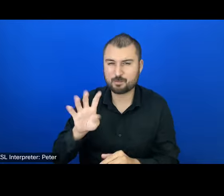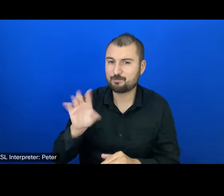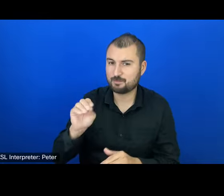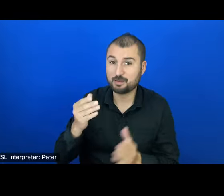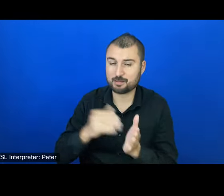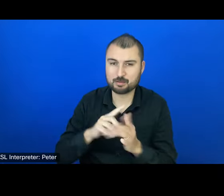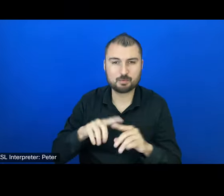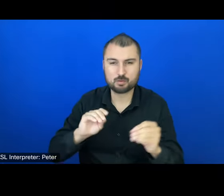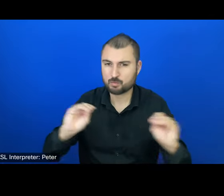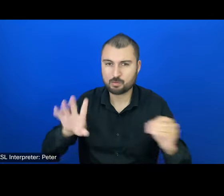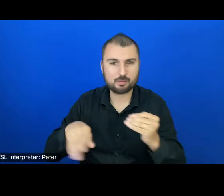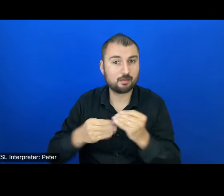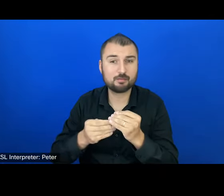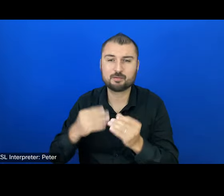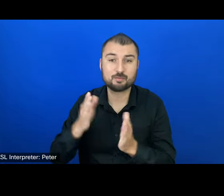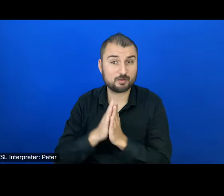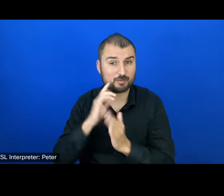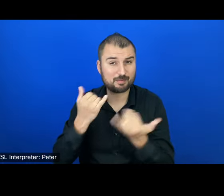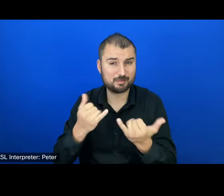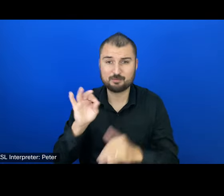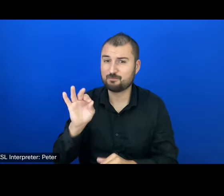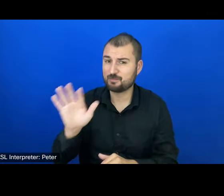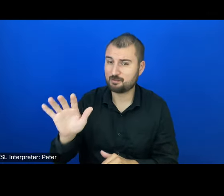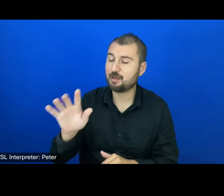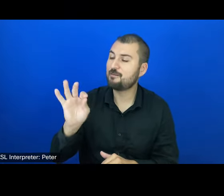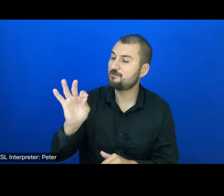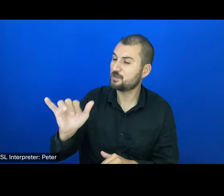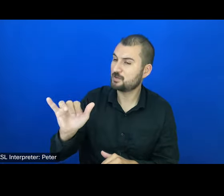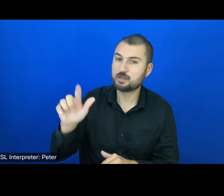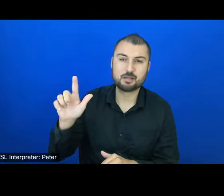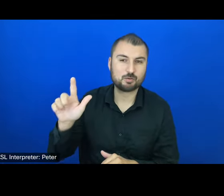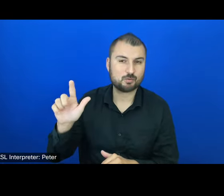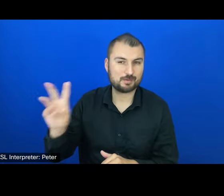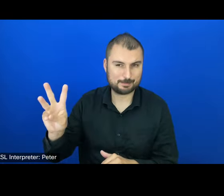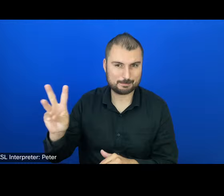no supplemental requests for this fiscal year FY26.